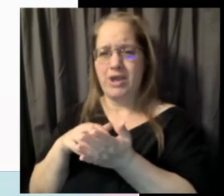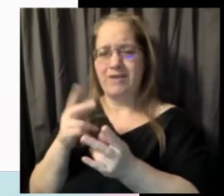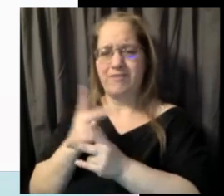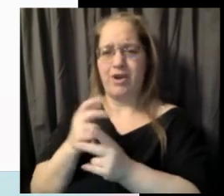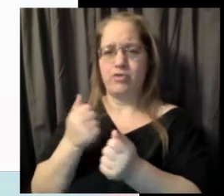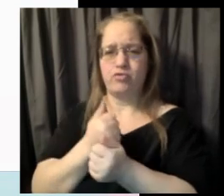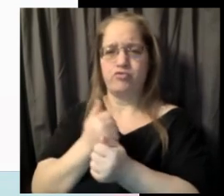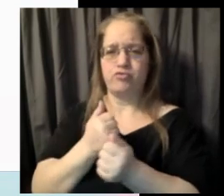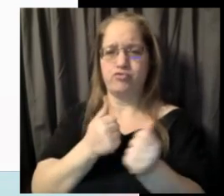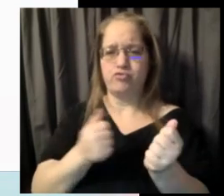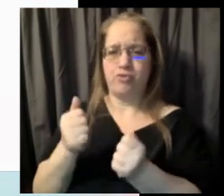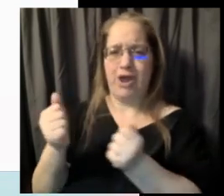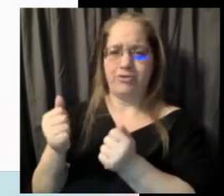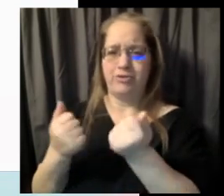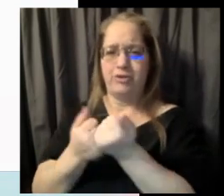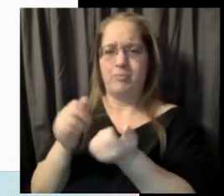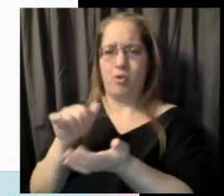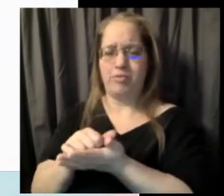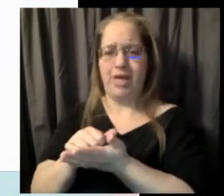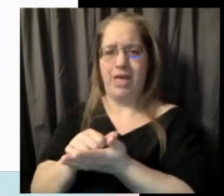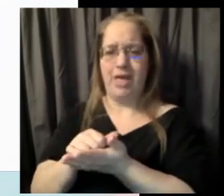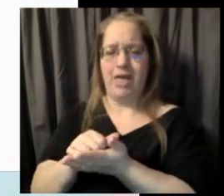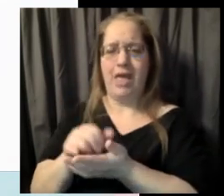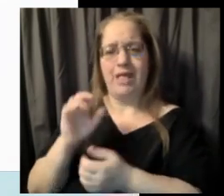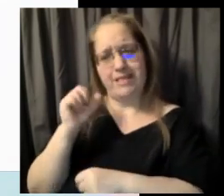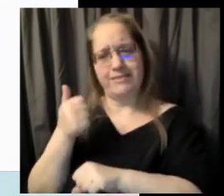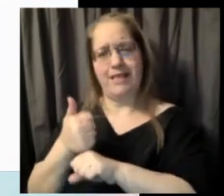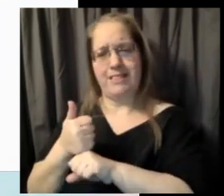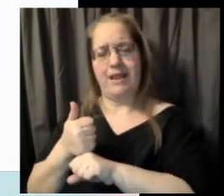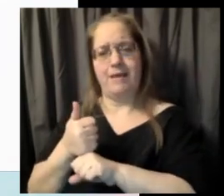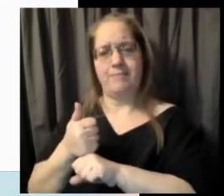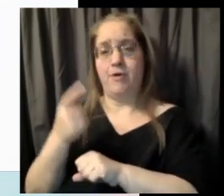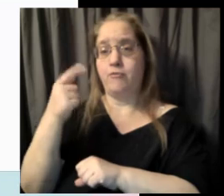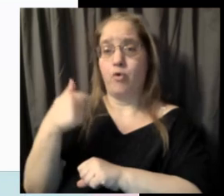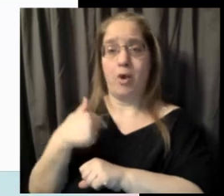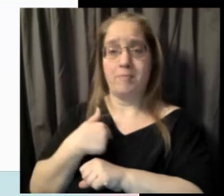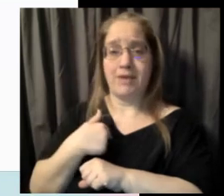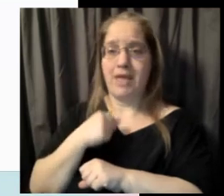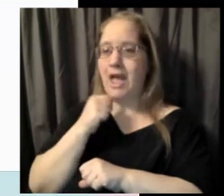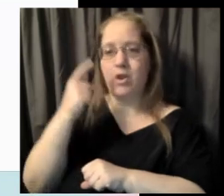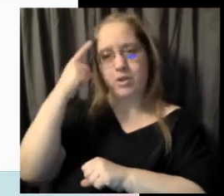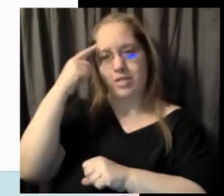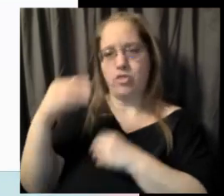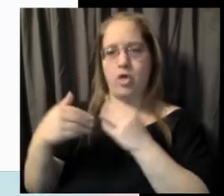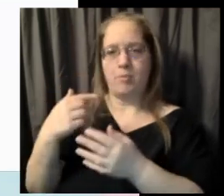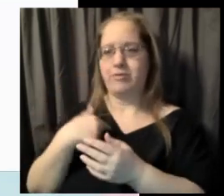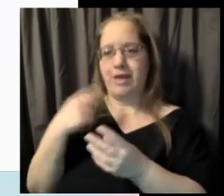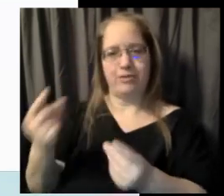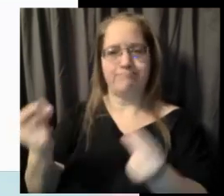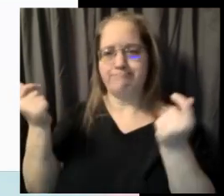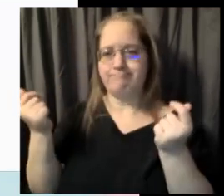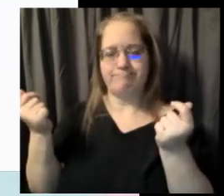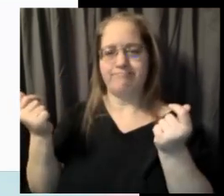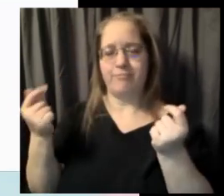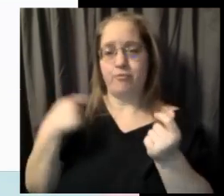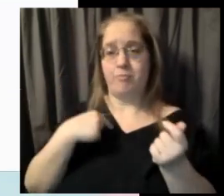that, and then being intentional about putting them in place. Where for me, I don't have to go through that thought process. It just clicks right